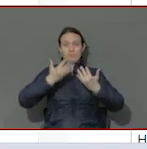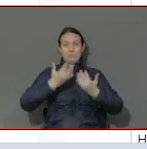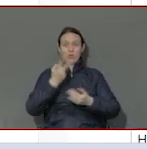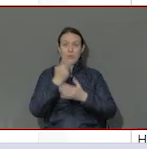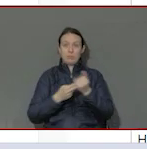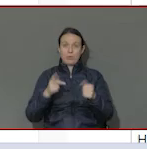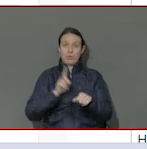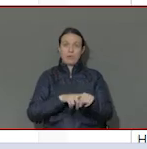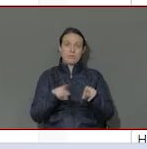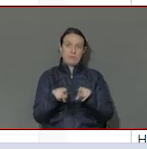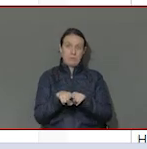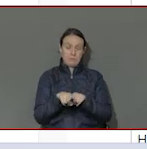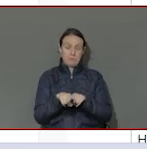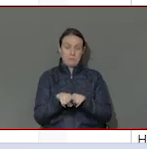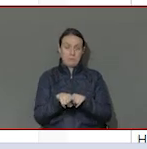Also,